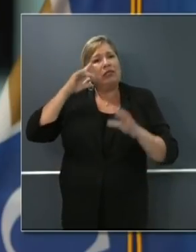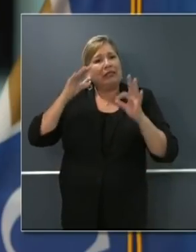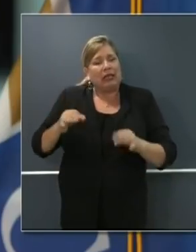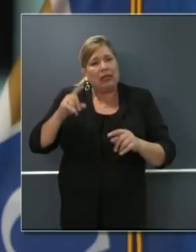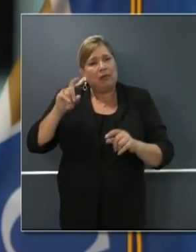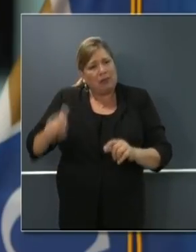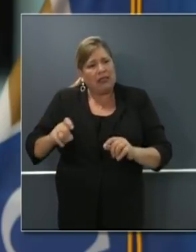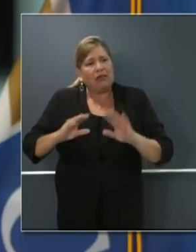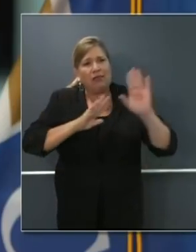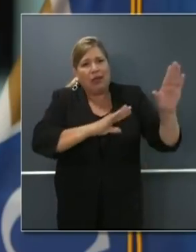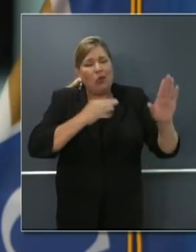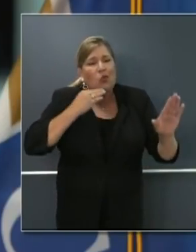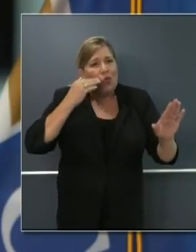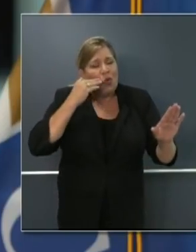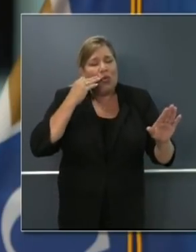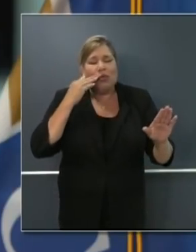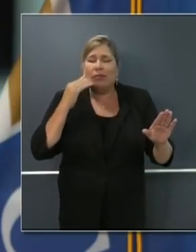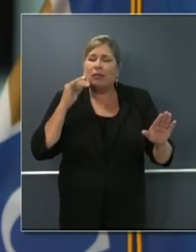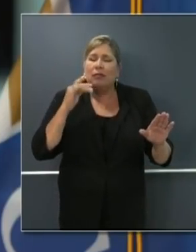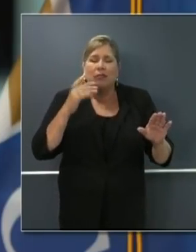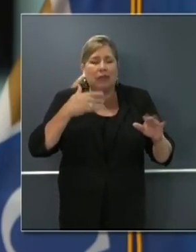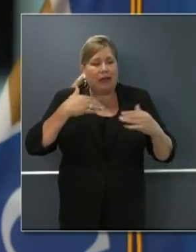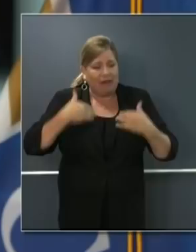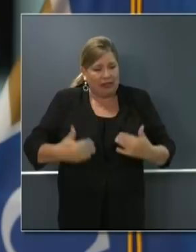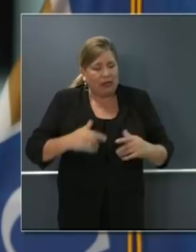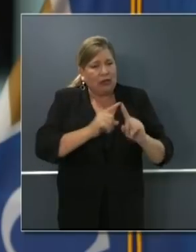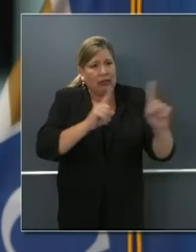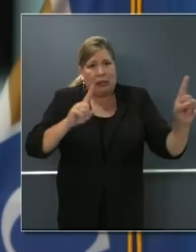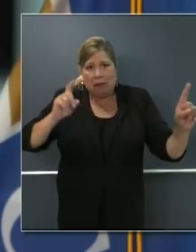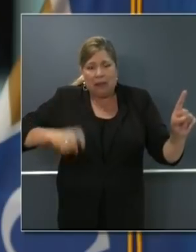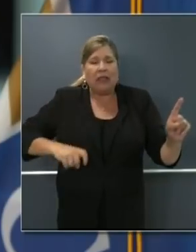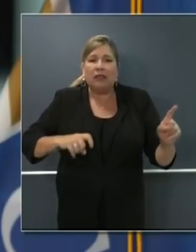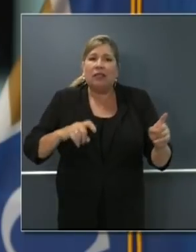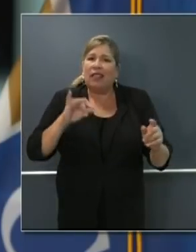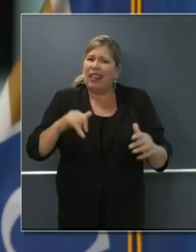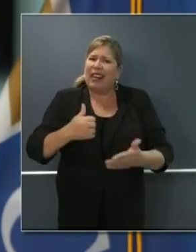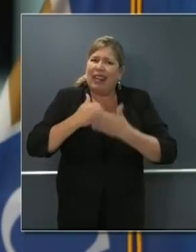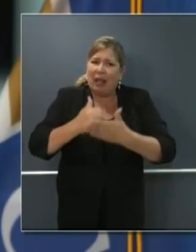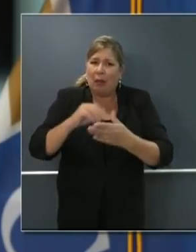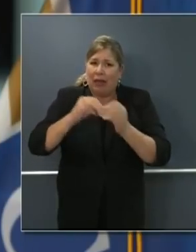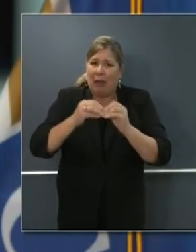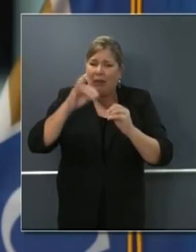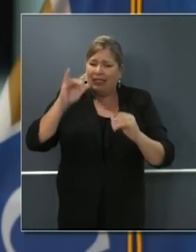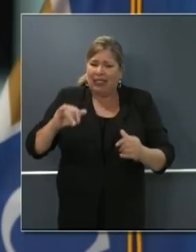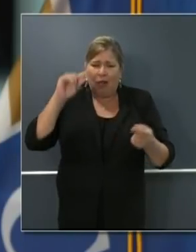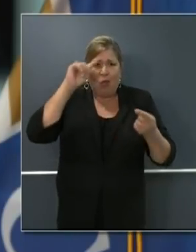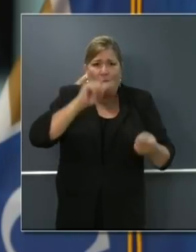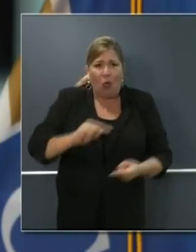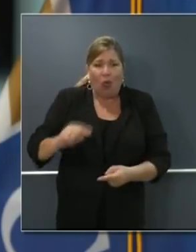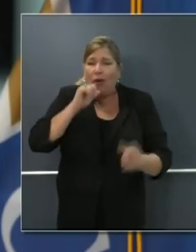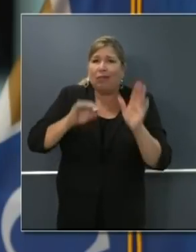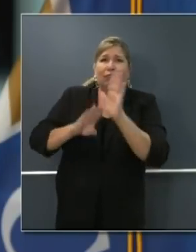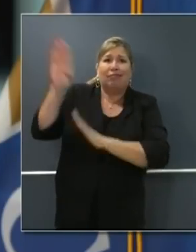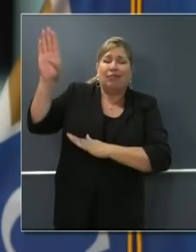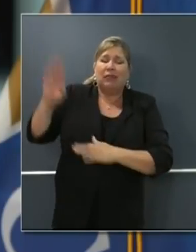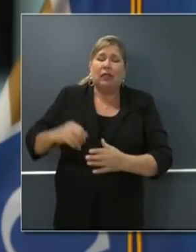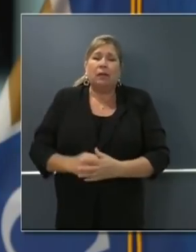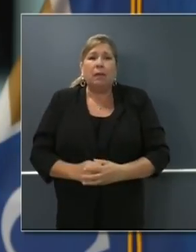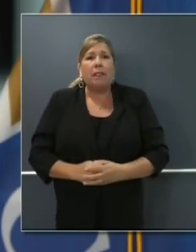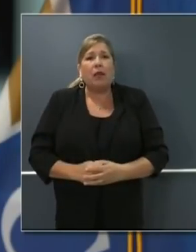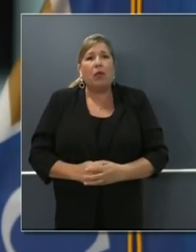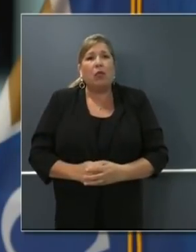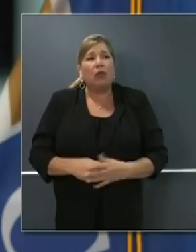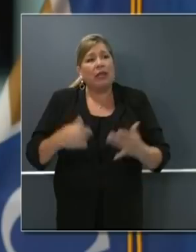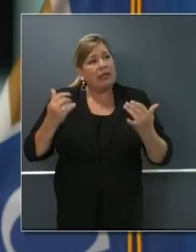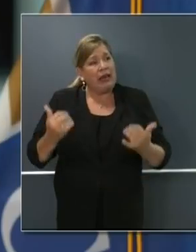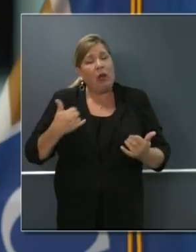important. And I just hope we can continue that. Over the next few weeks, we'll start making some significant, I hope, modifications to the